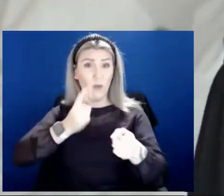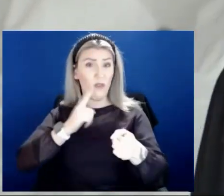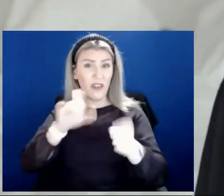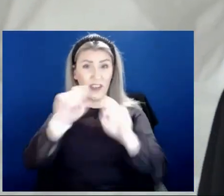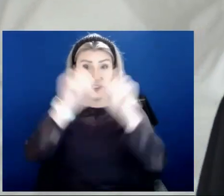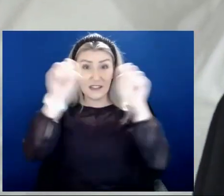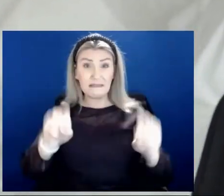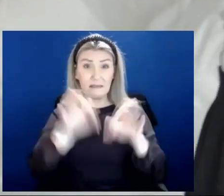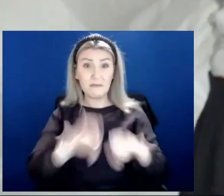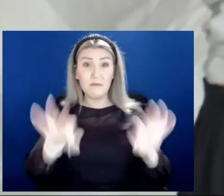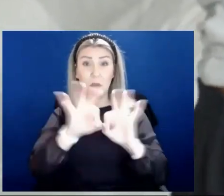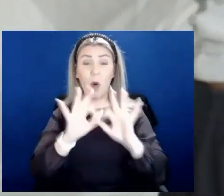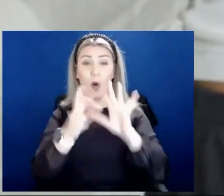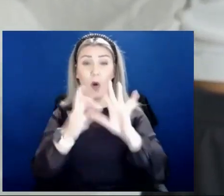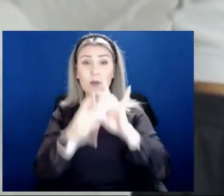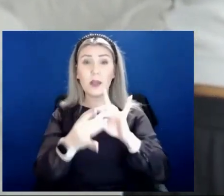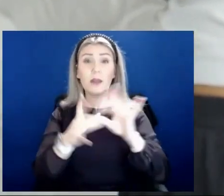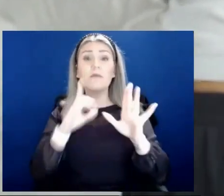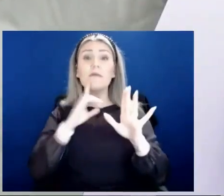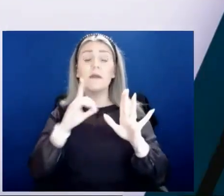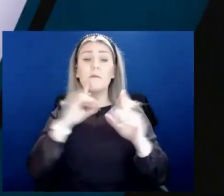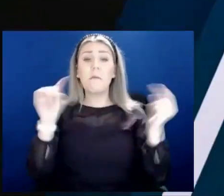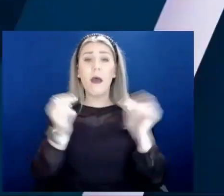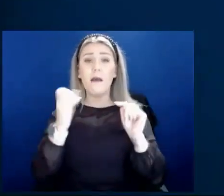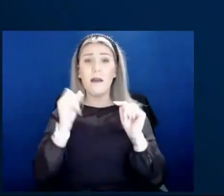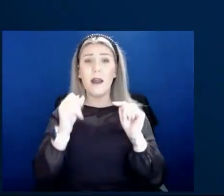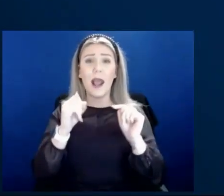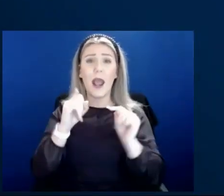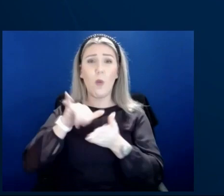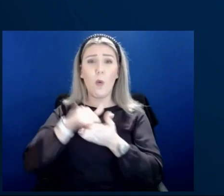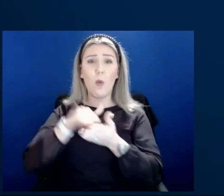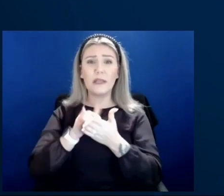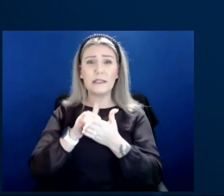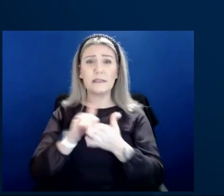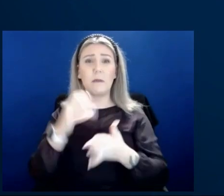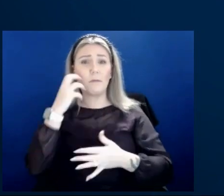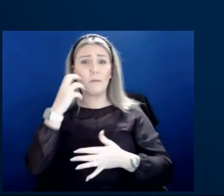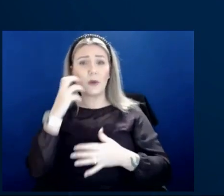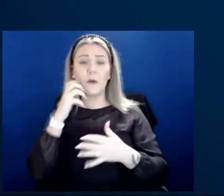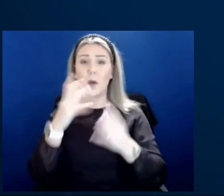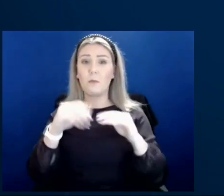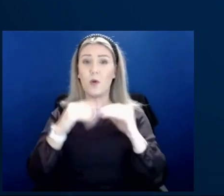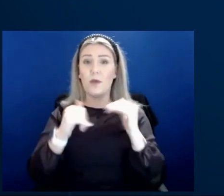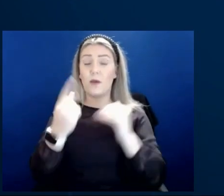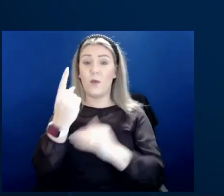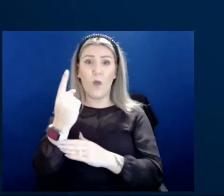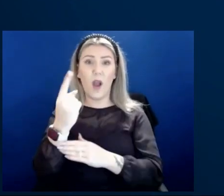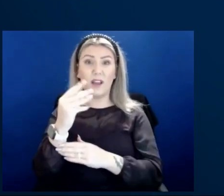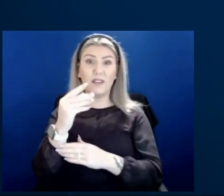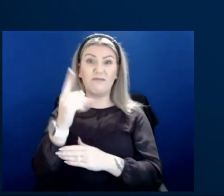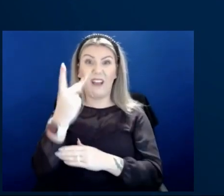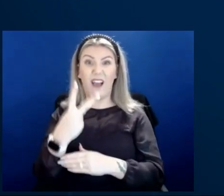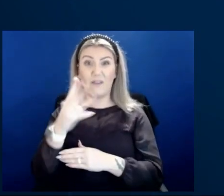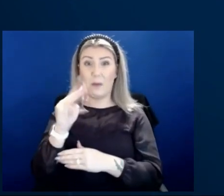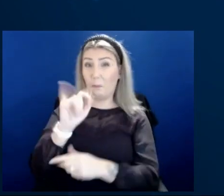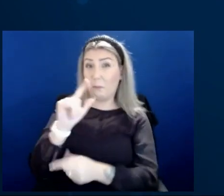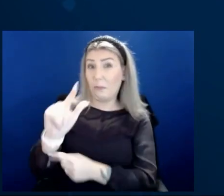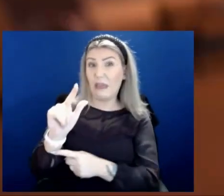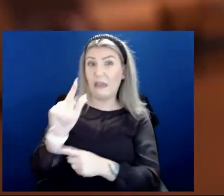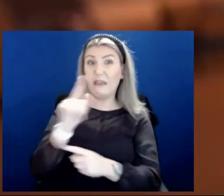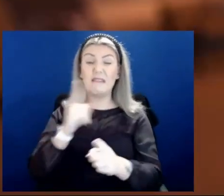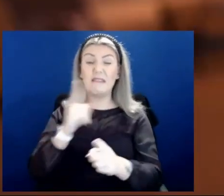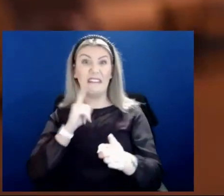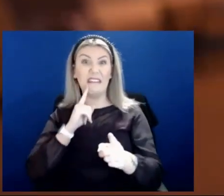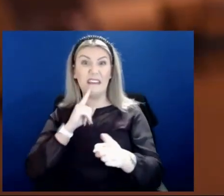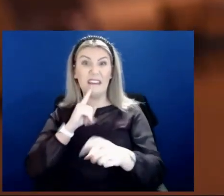pain and obesity. More than 1.5 million Fitbits are being recalled because they can burn you. That's not